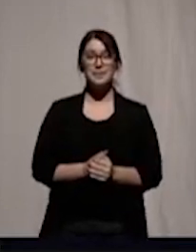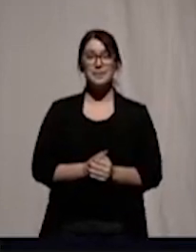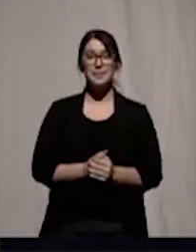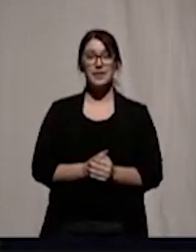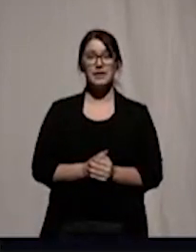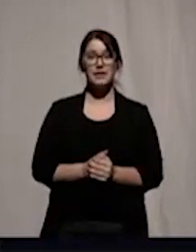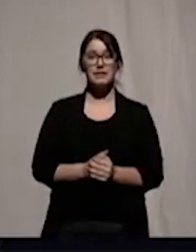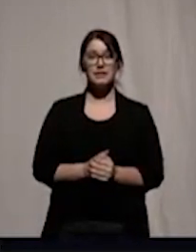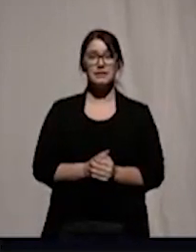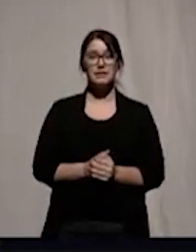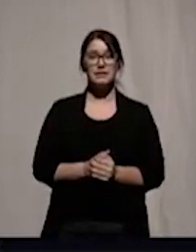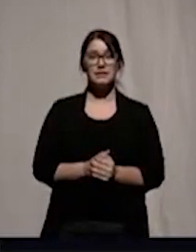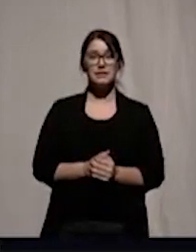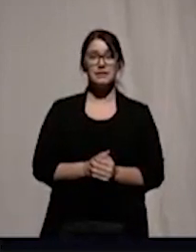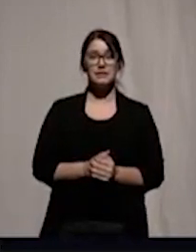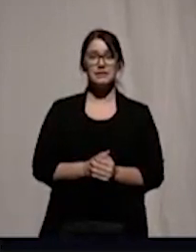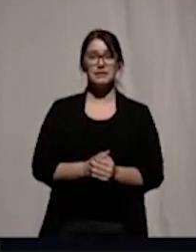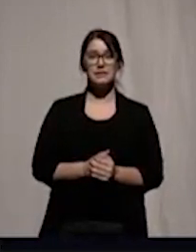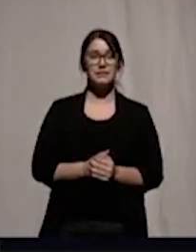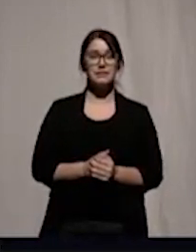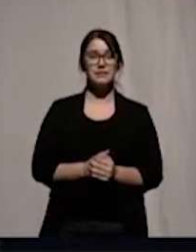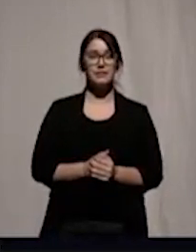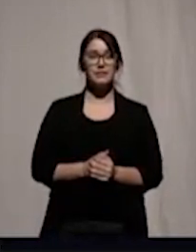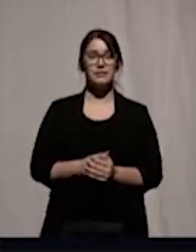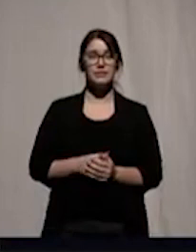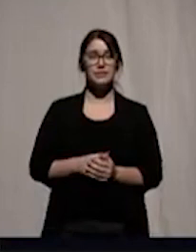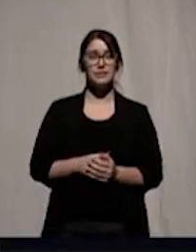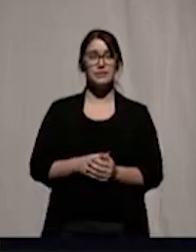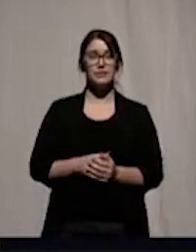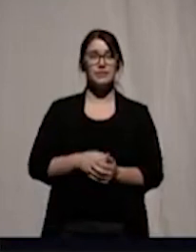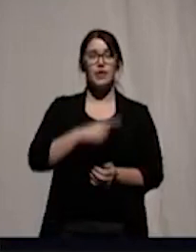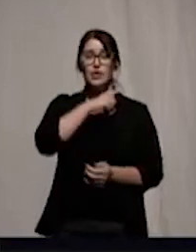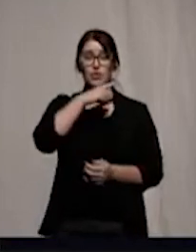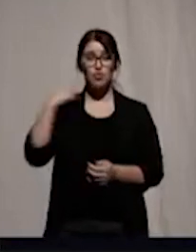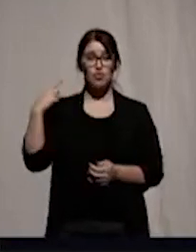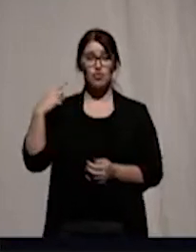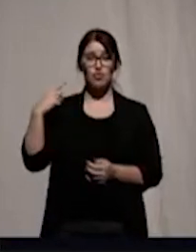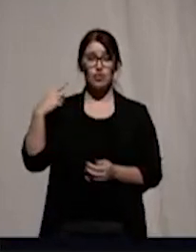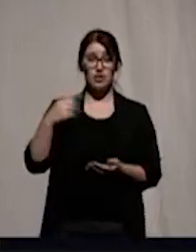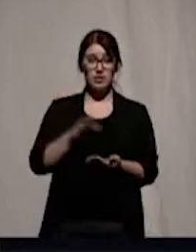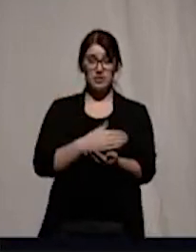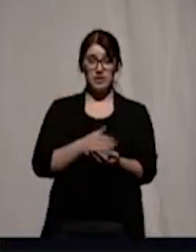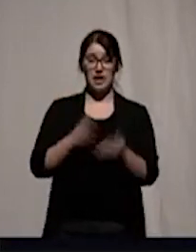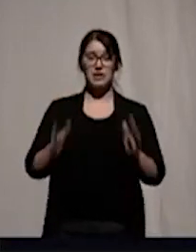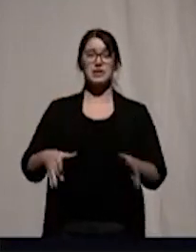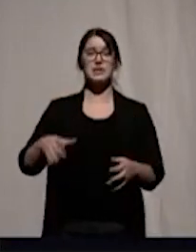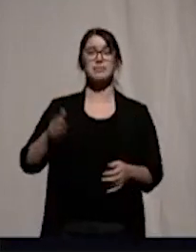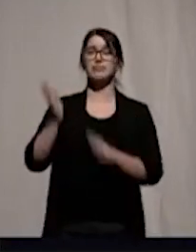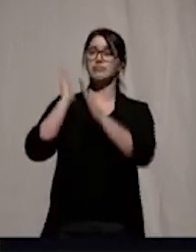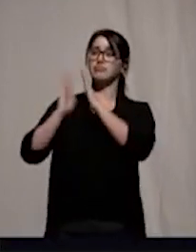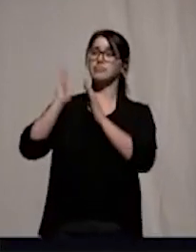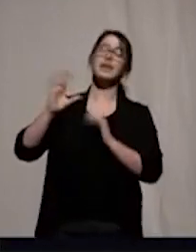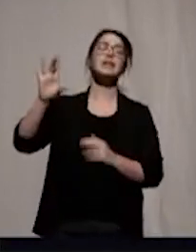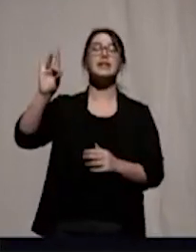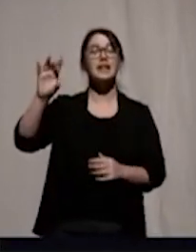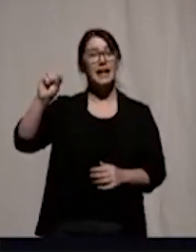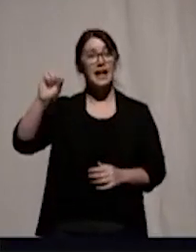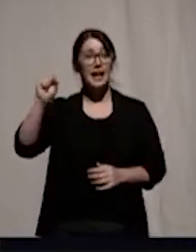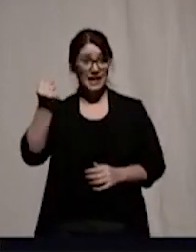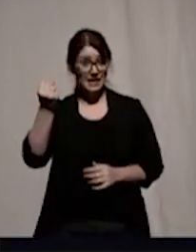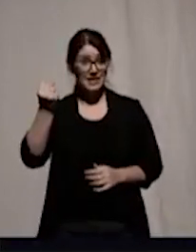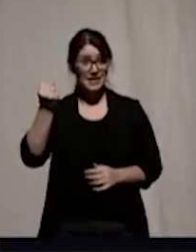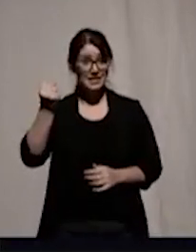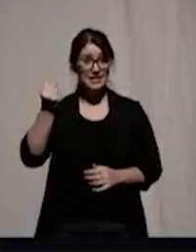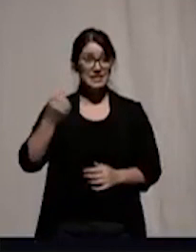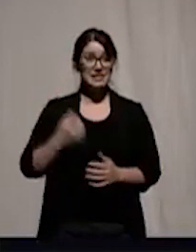song from about the 70s or 80s when USSR was still in full swing, and he had